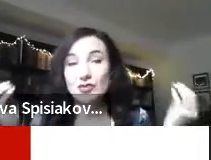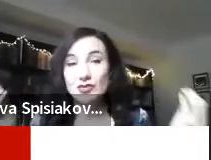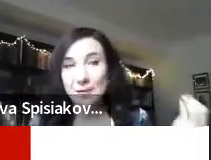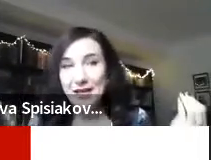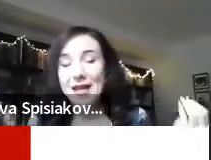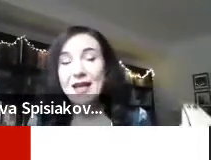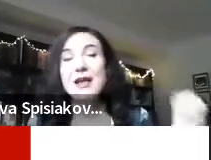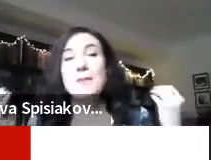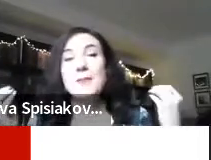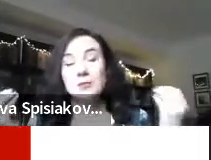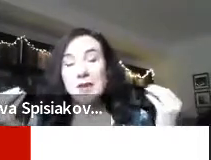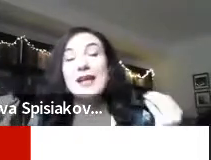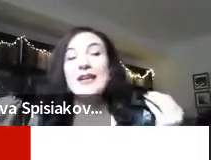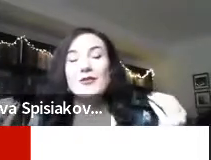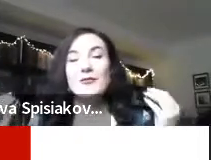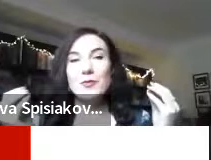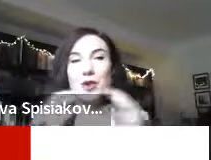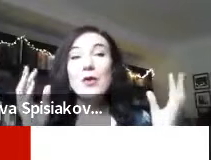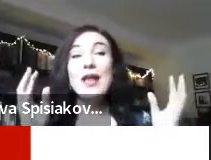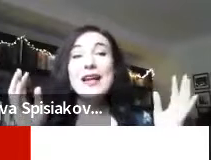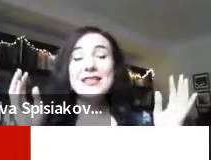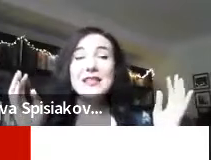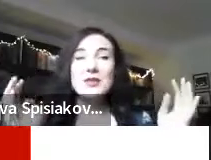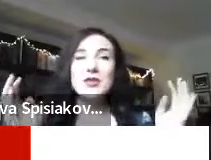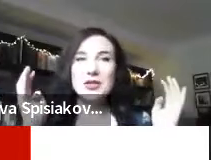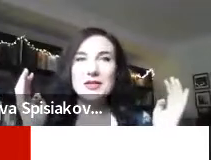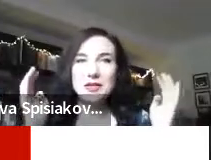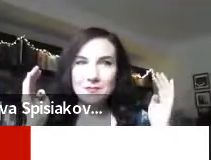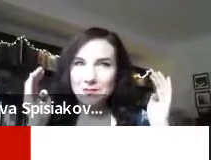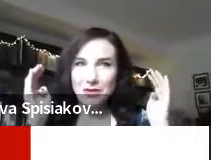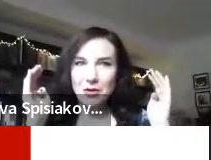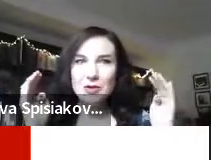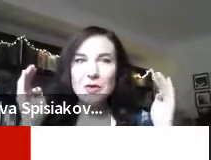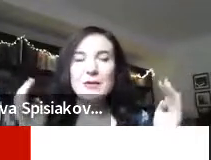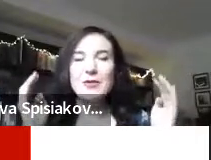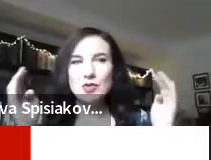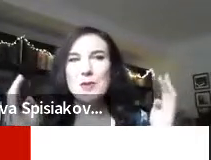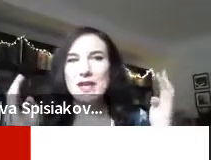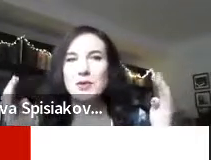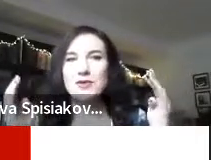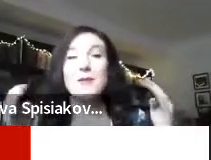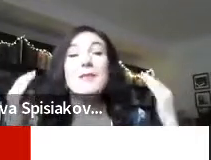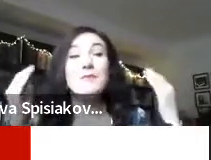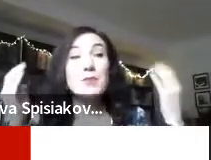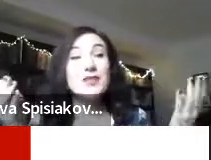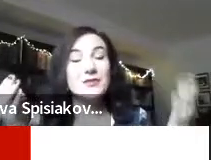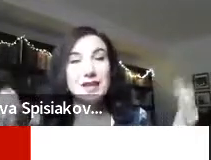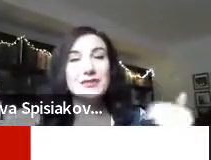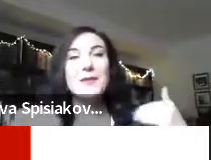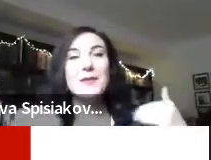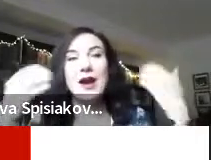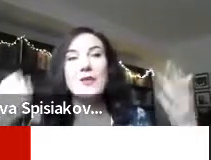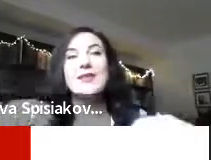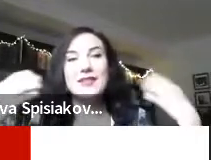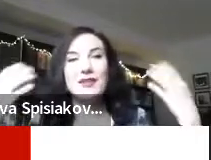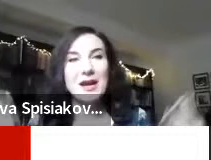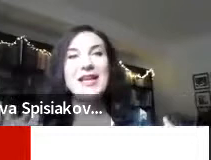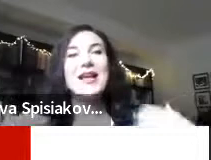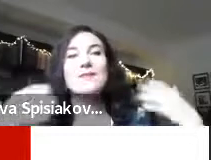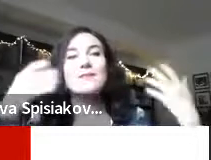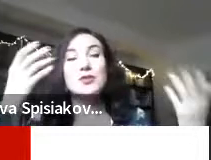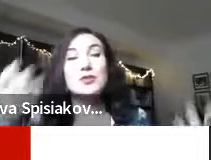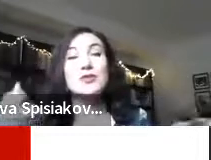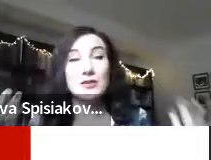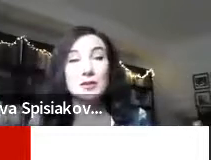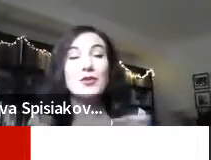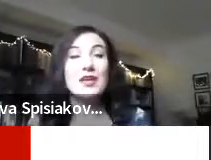be attention grabbing. But to pick from the whole article, which was talking about so many important and positive things about how we can save